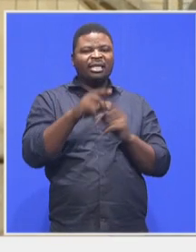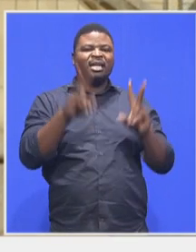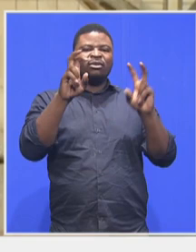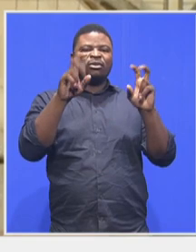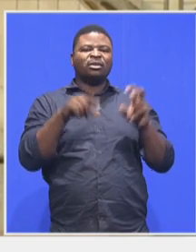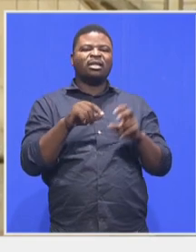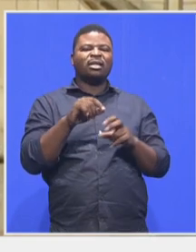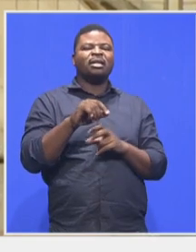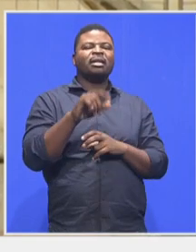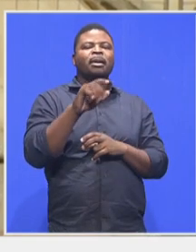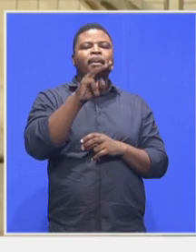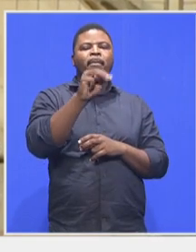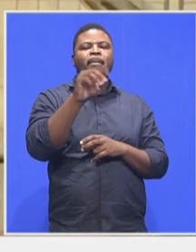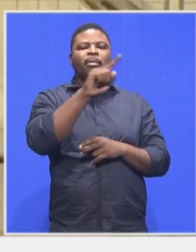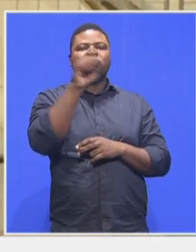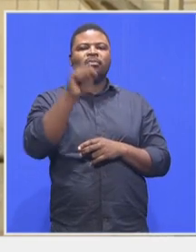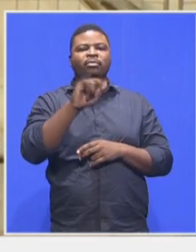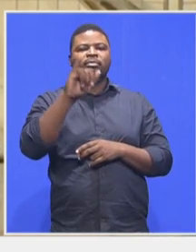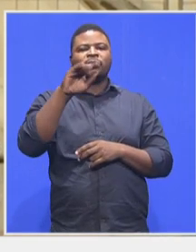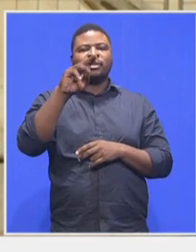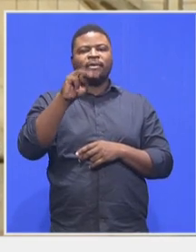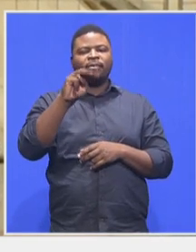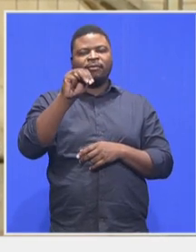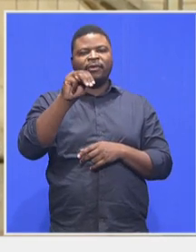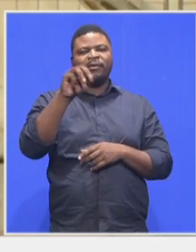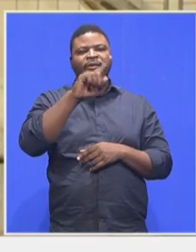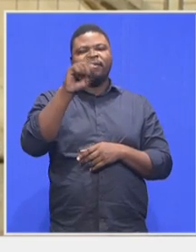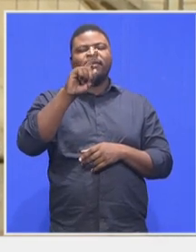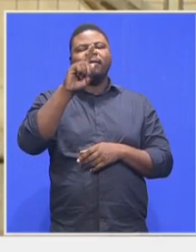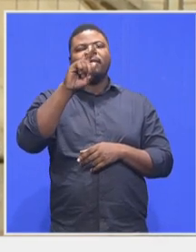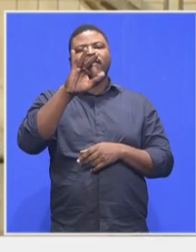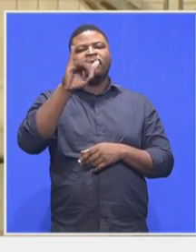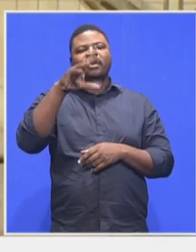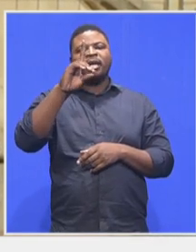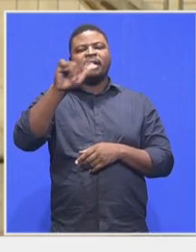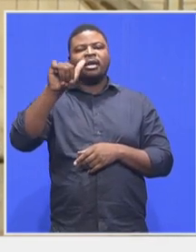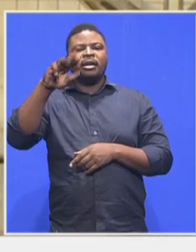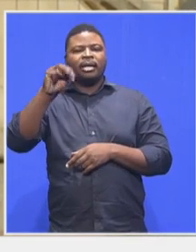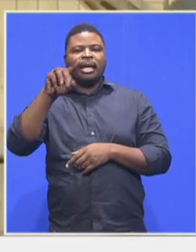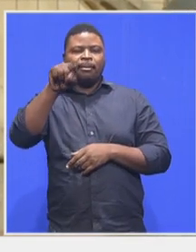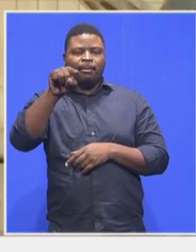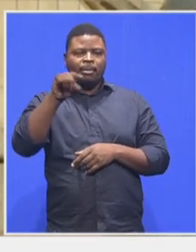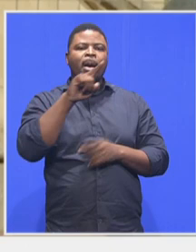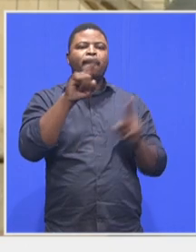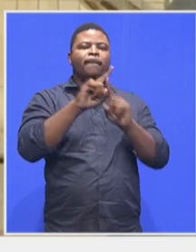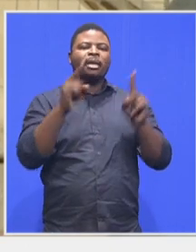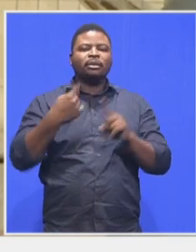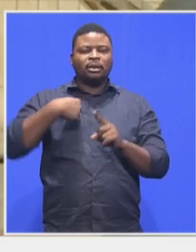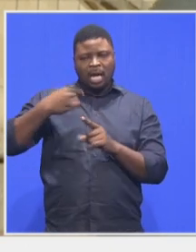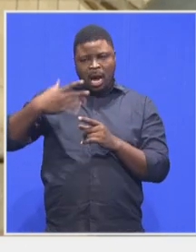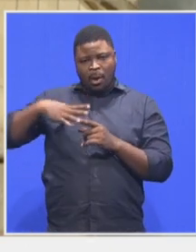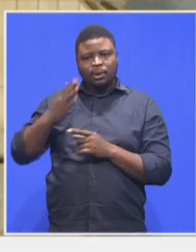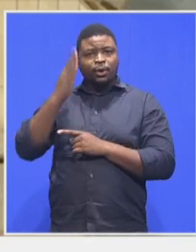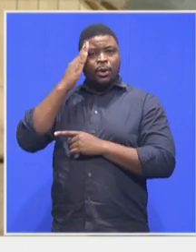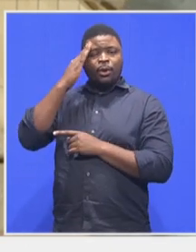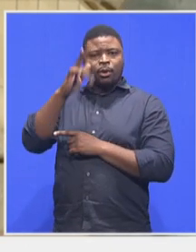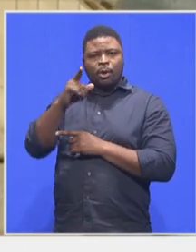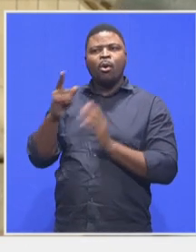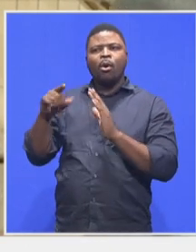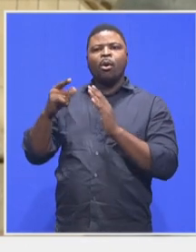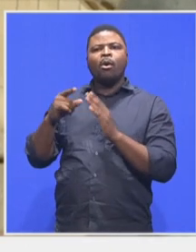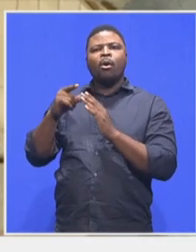You heard the president spoke about that it's one area that I want to hear the details of it, that it's now